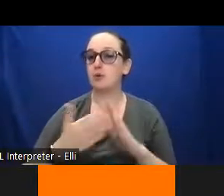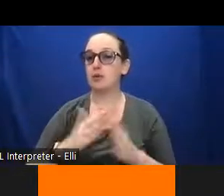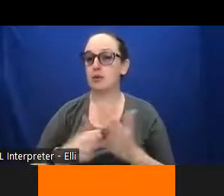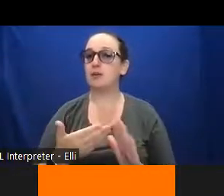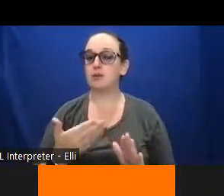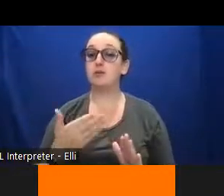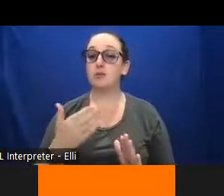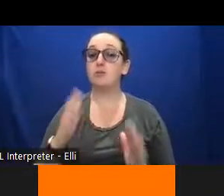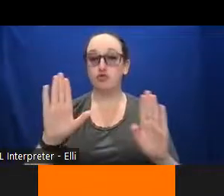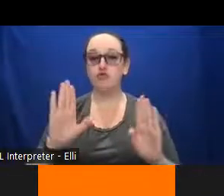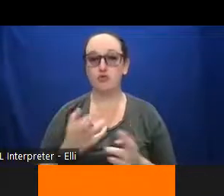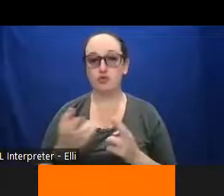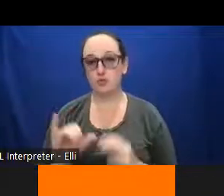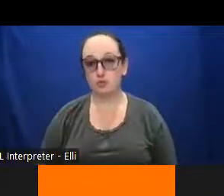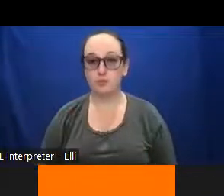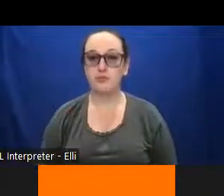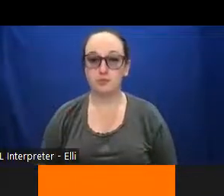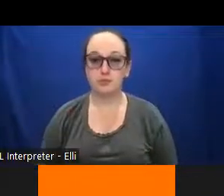resource that way as well.